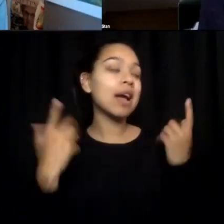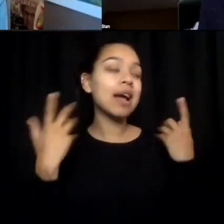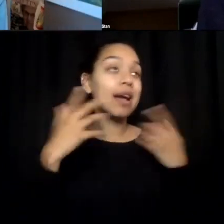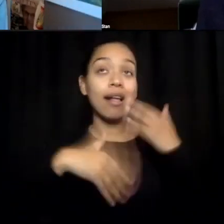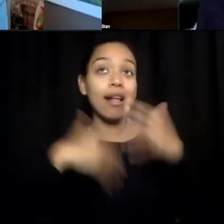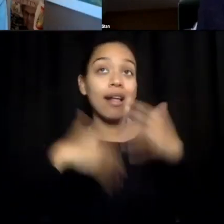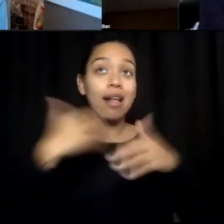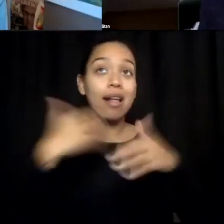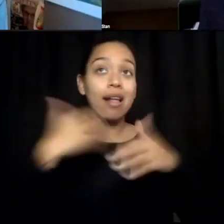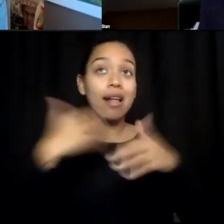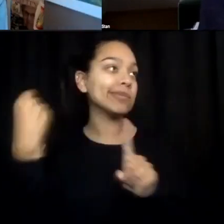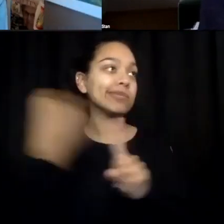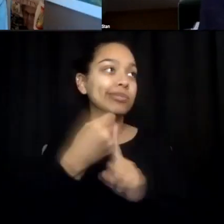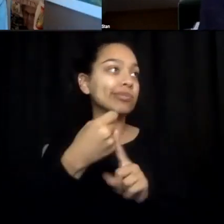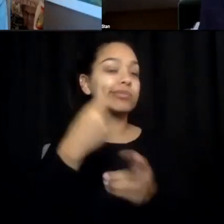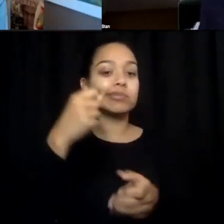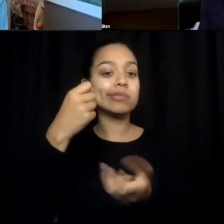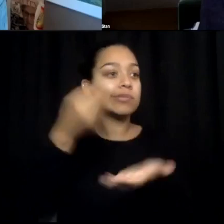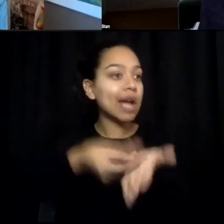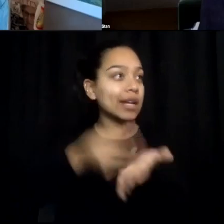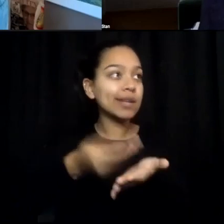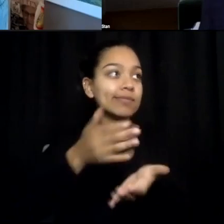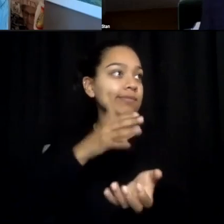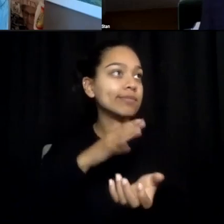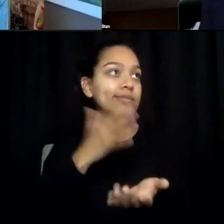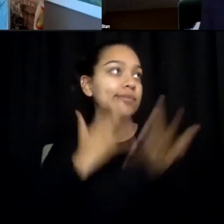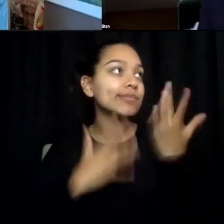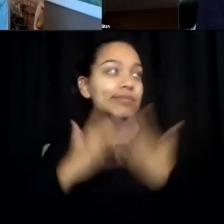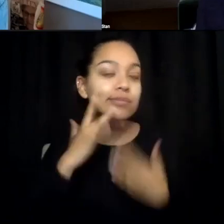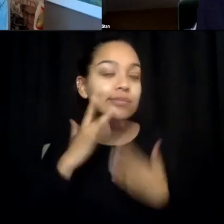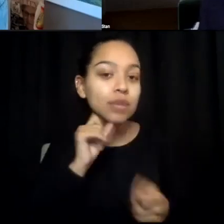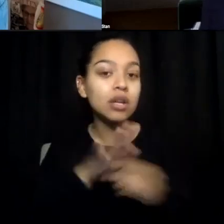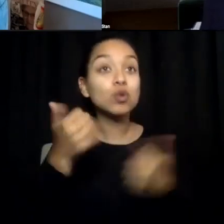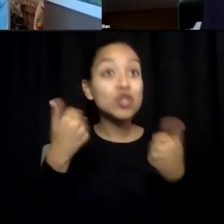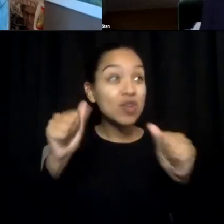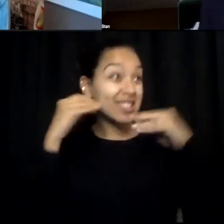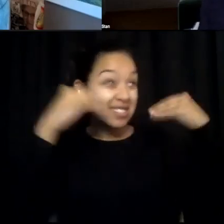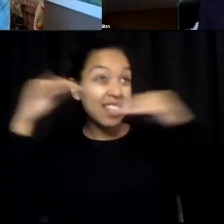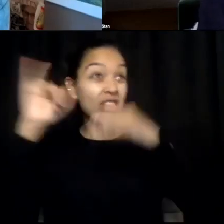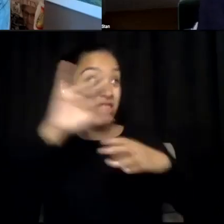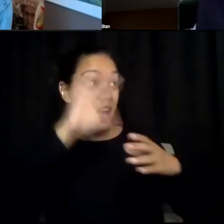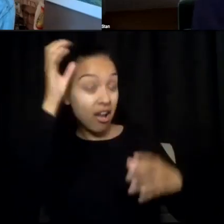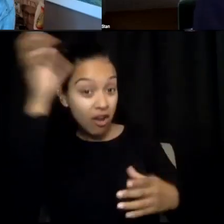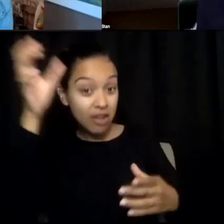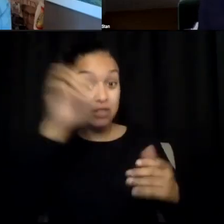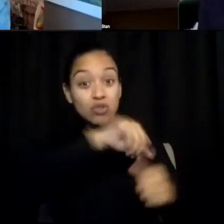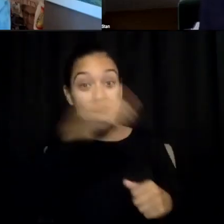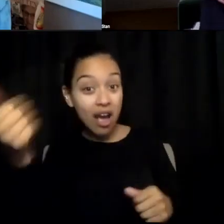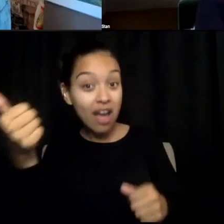sitcom. And then we wanted to get it to other networks or streaming companies or cable companies. Not